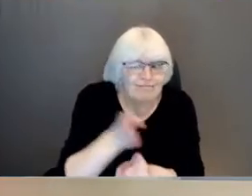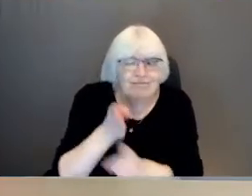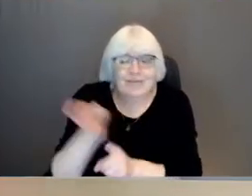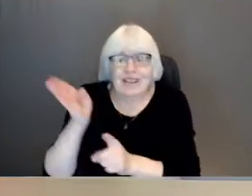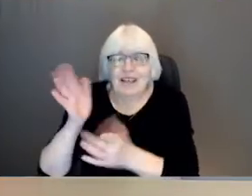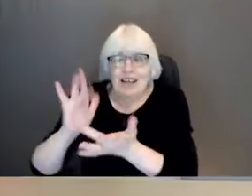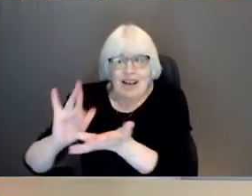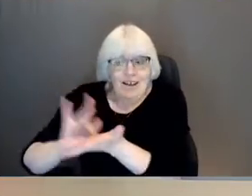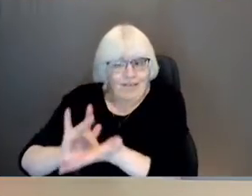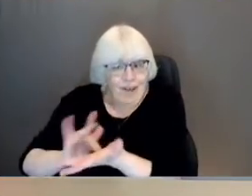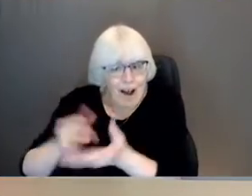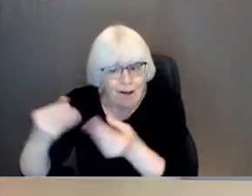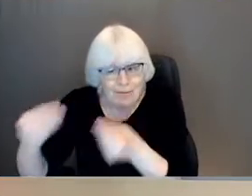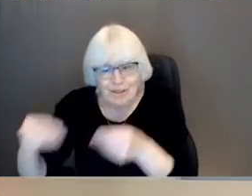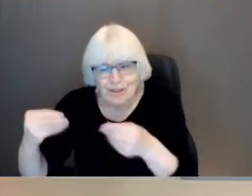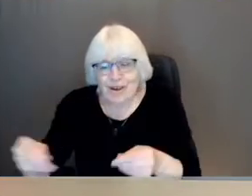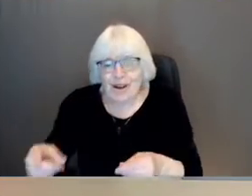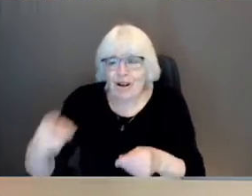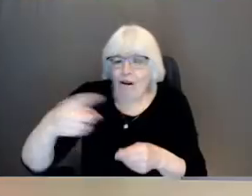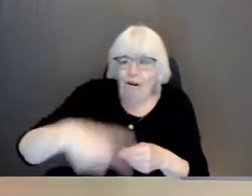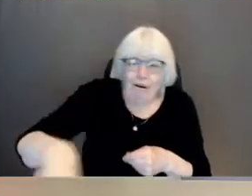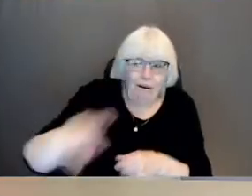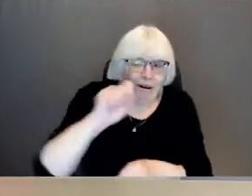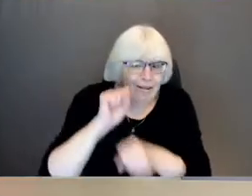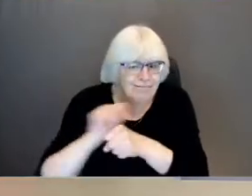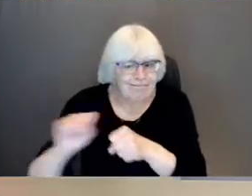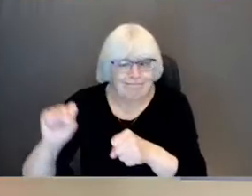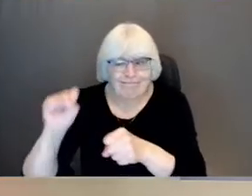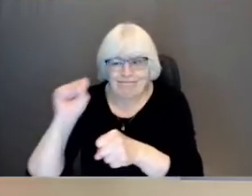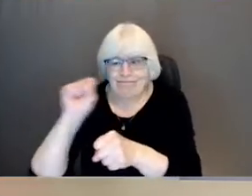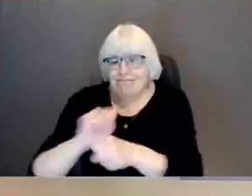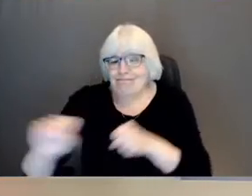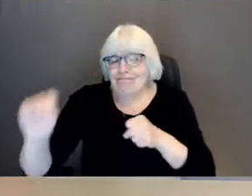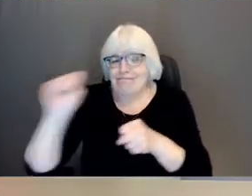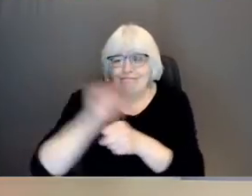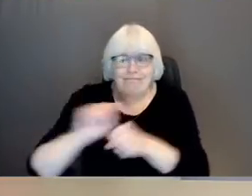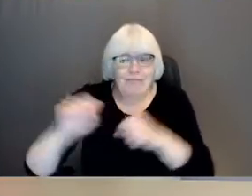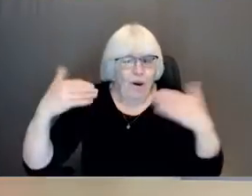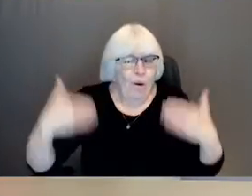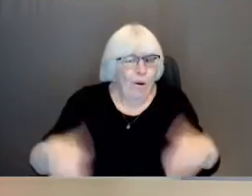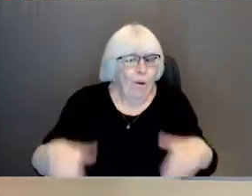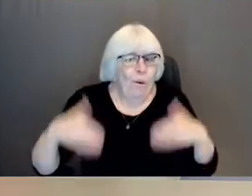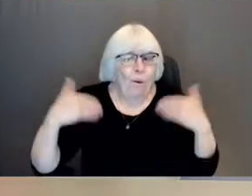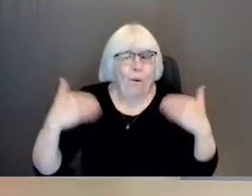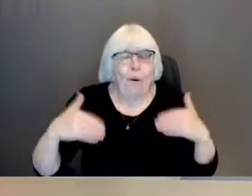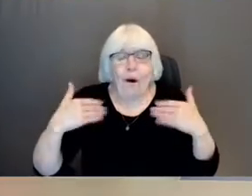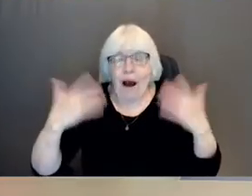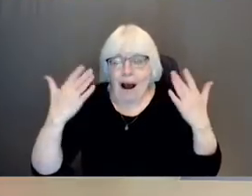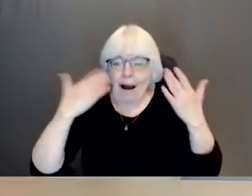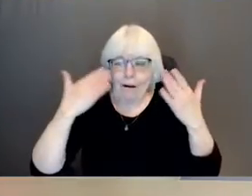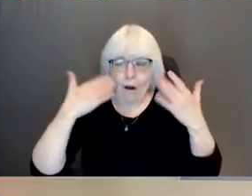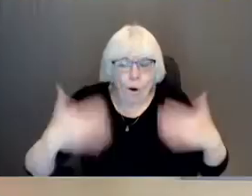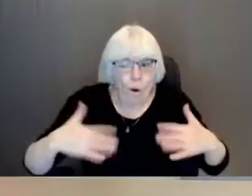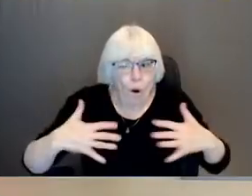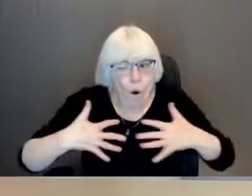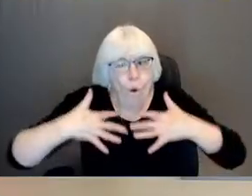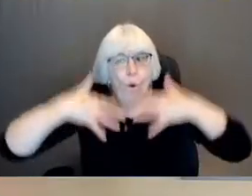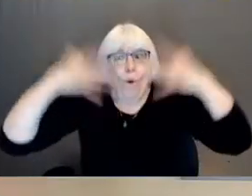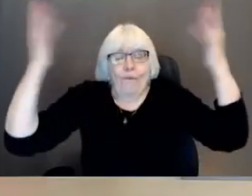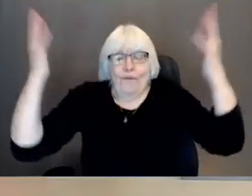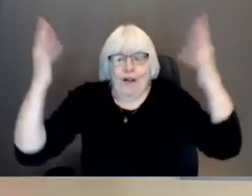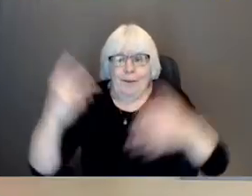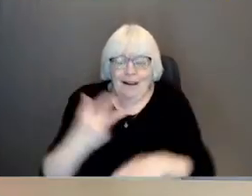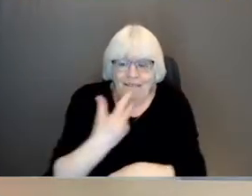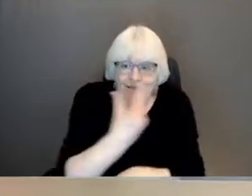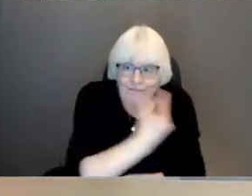being challenged to respond on many fronts: vaccine administration, testing, case and contact management, isolation supports,